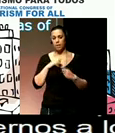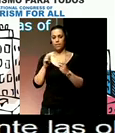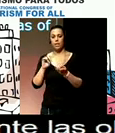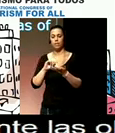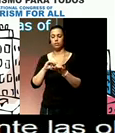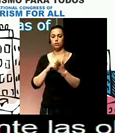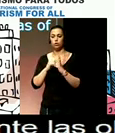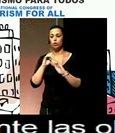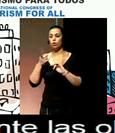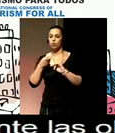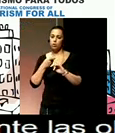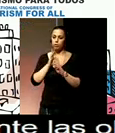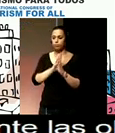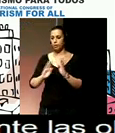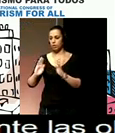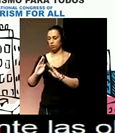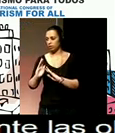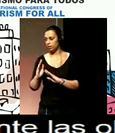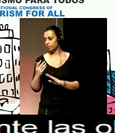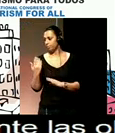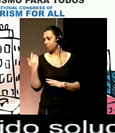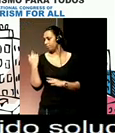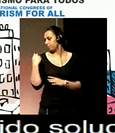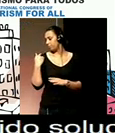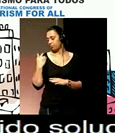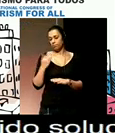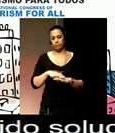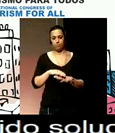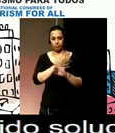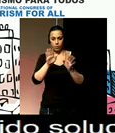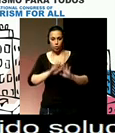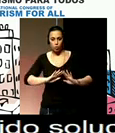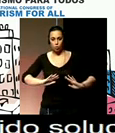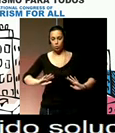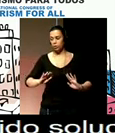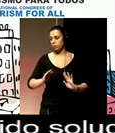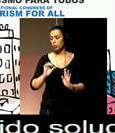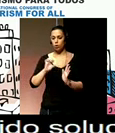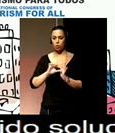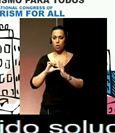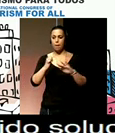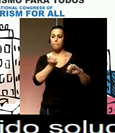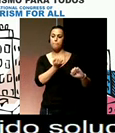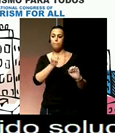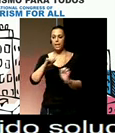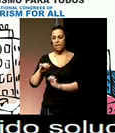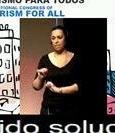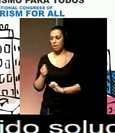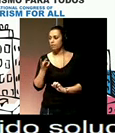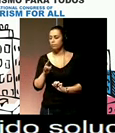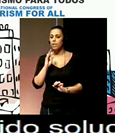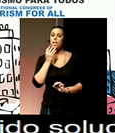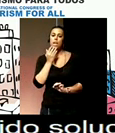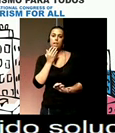To conclude with, the city of Venice is a particularly interesting case study, a veritable open-air